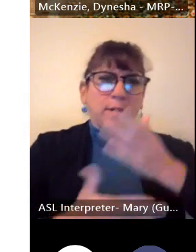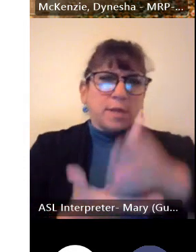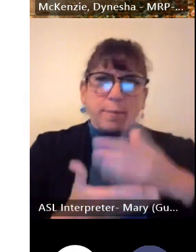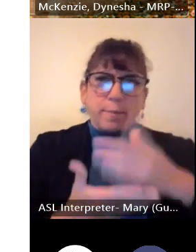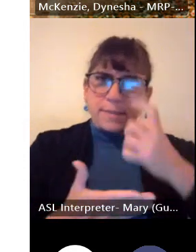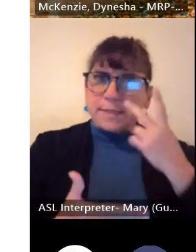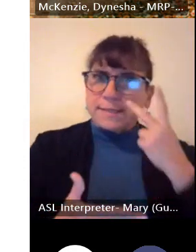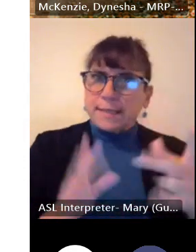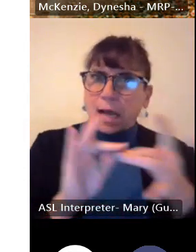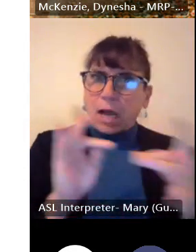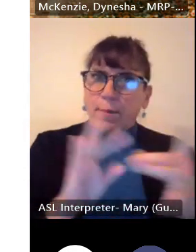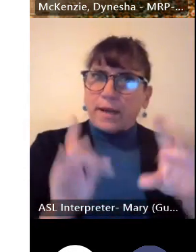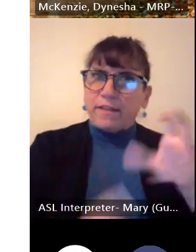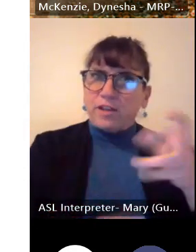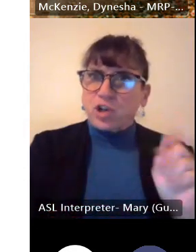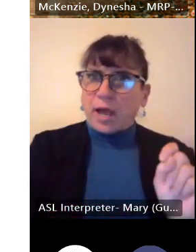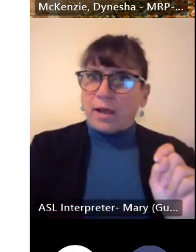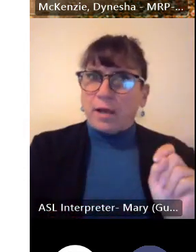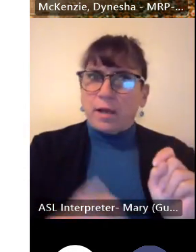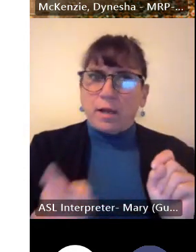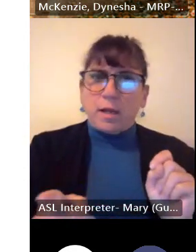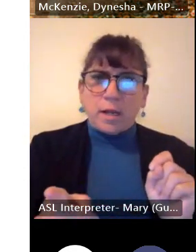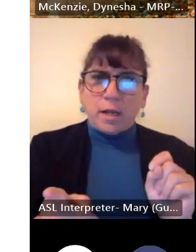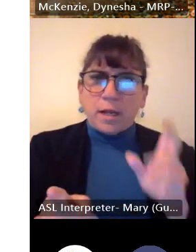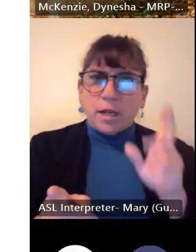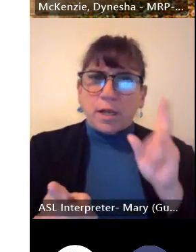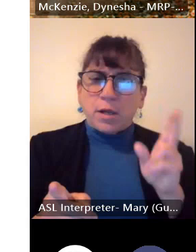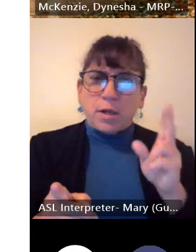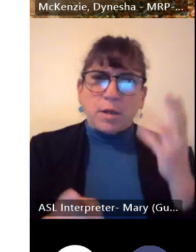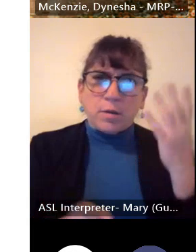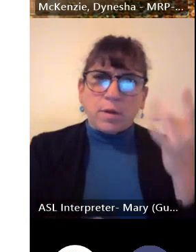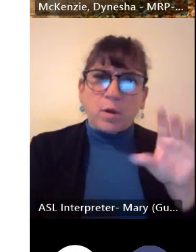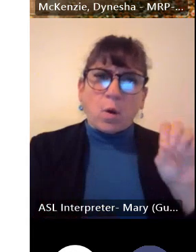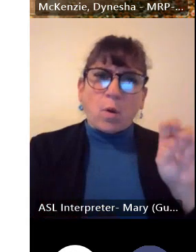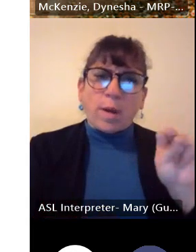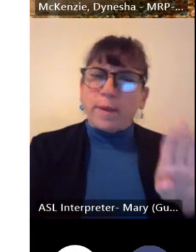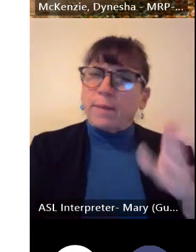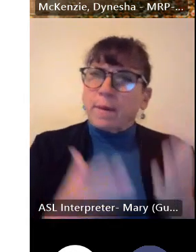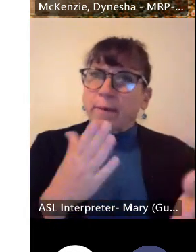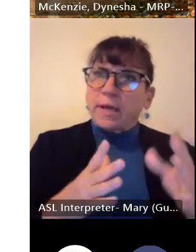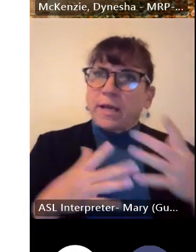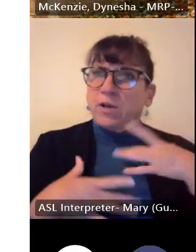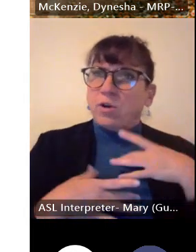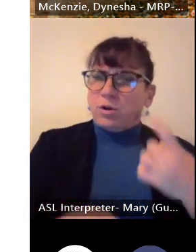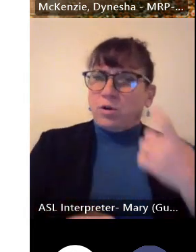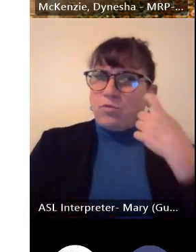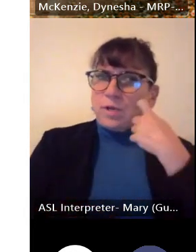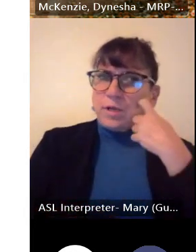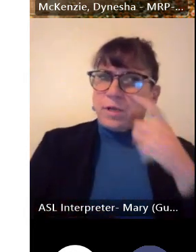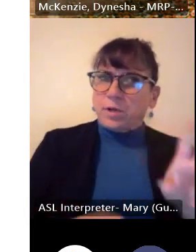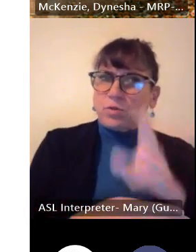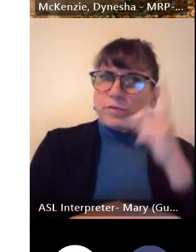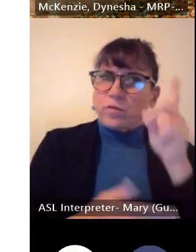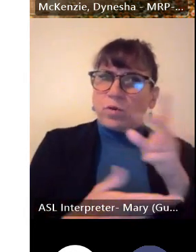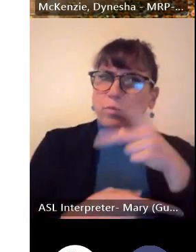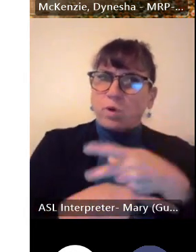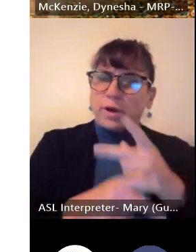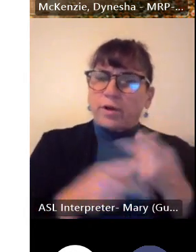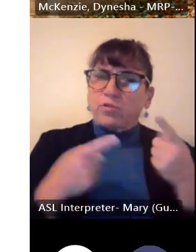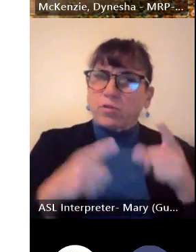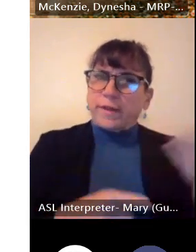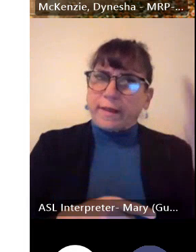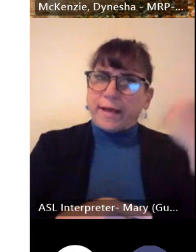in the chat. Story of why we gained the OMB might be interesting, since the very reasons used were brought up during the last